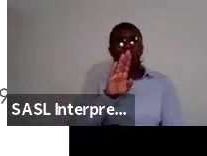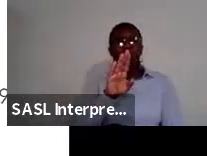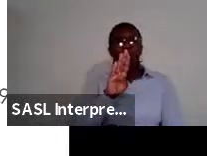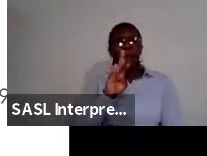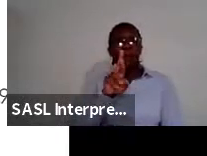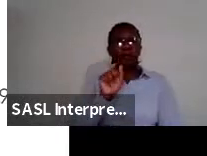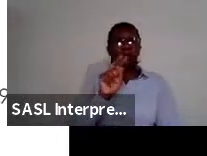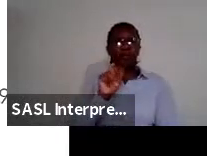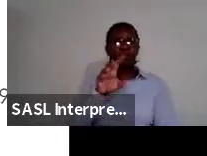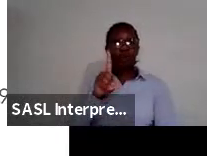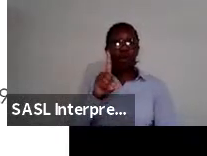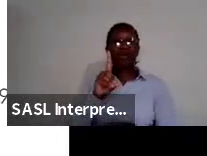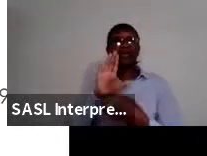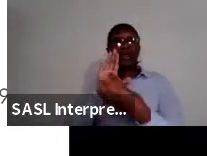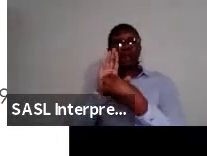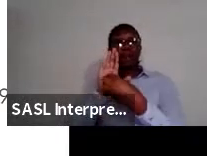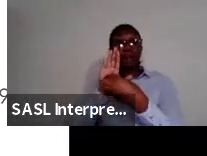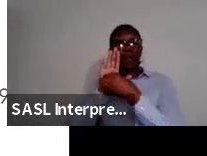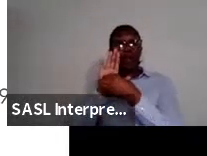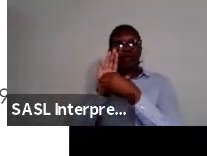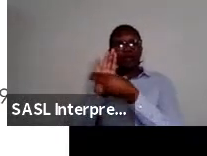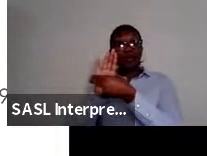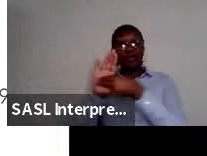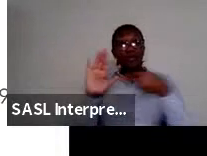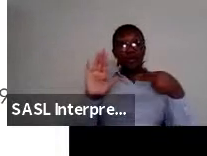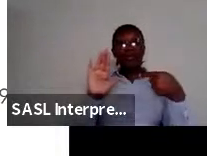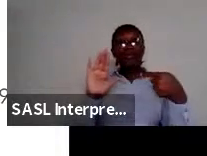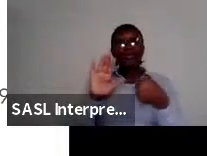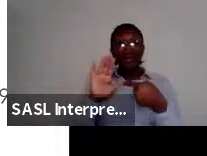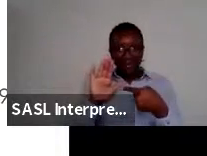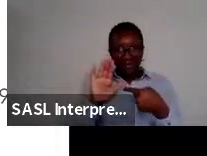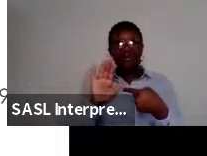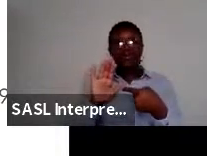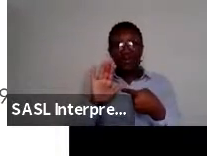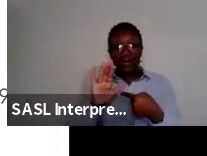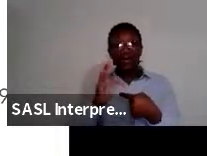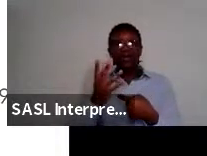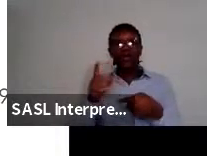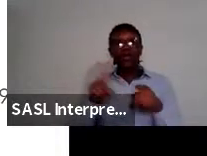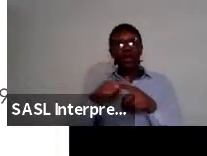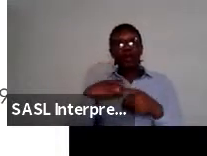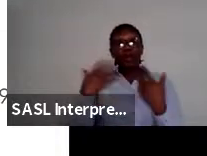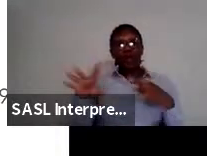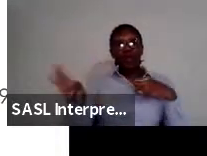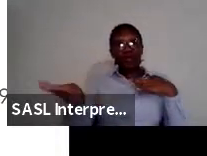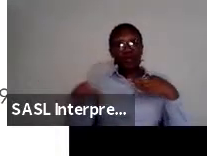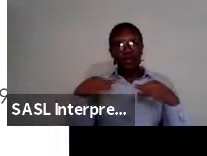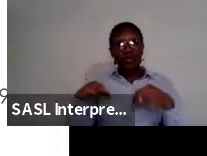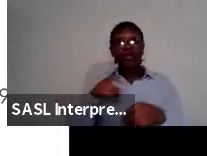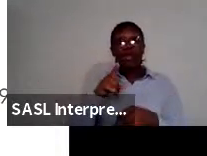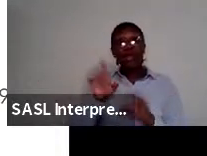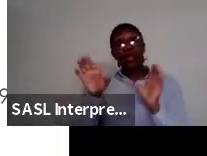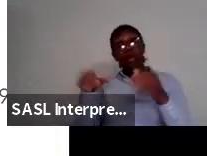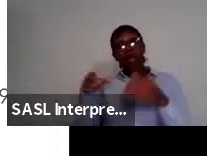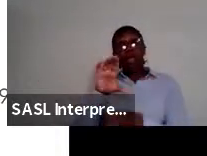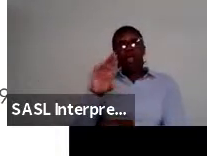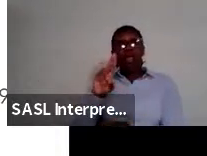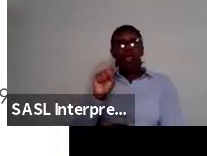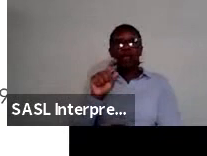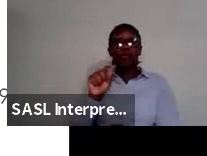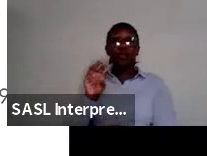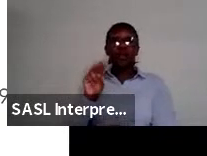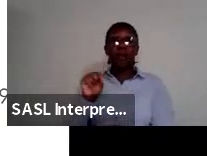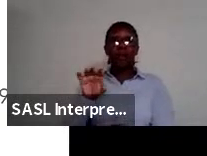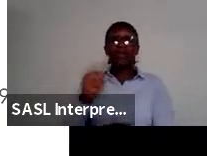with regard to what is it that they're supposed to do. I've indicated earlier that within Customs and Excise, we've got the division called Licensing